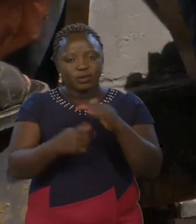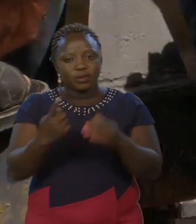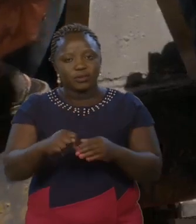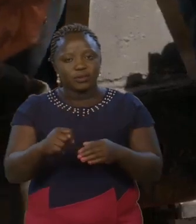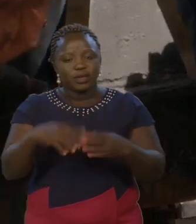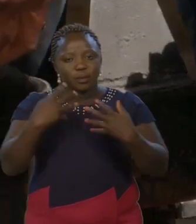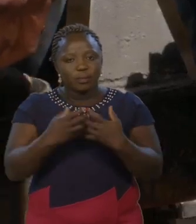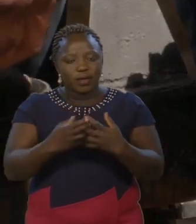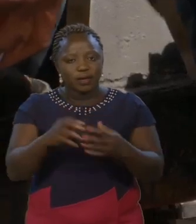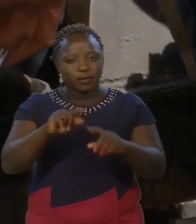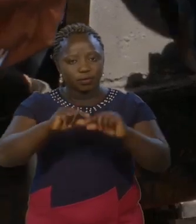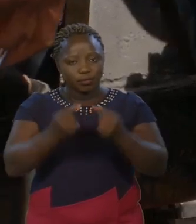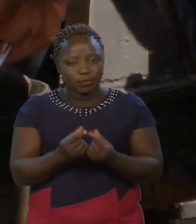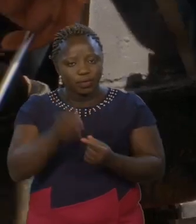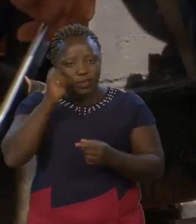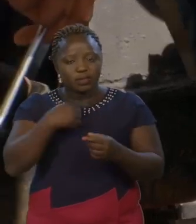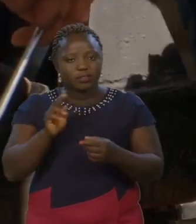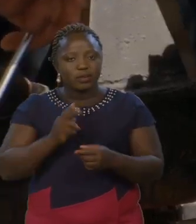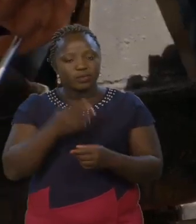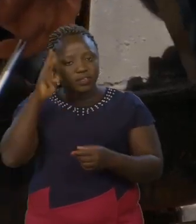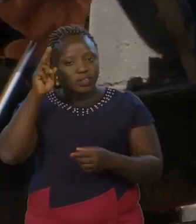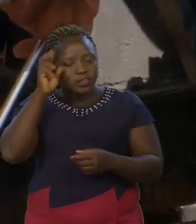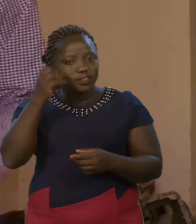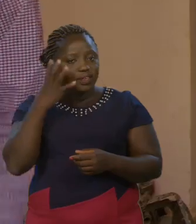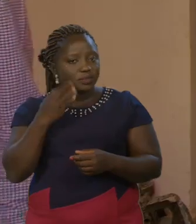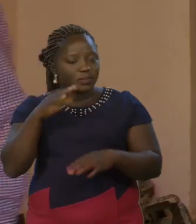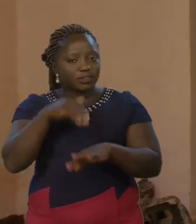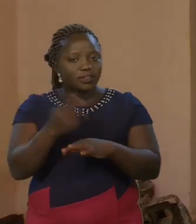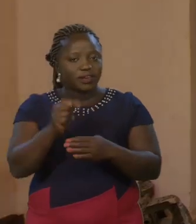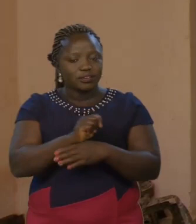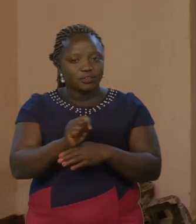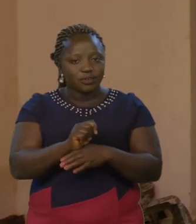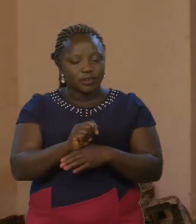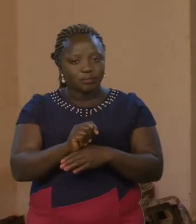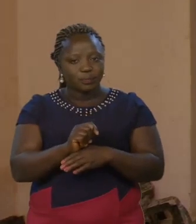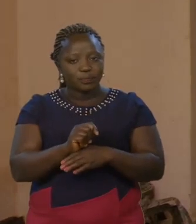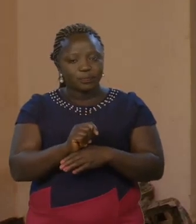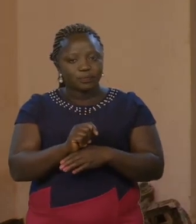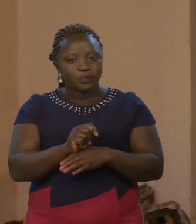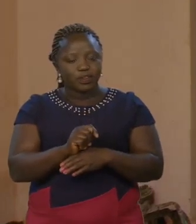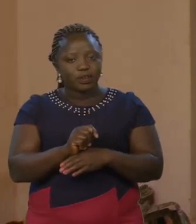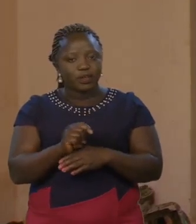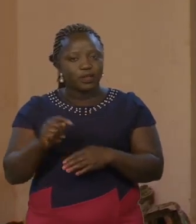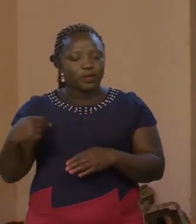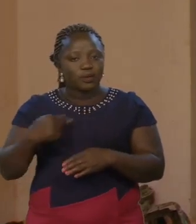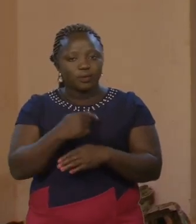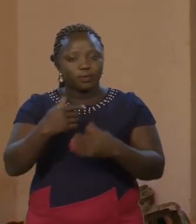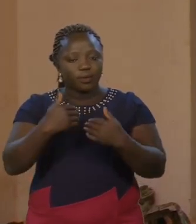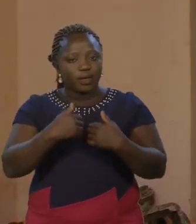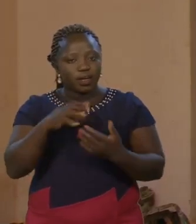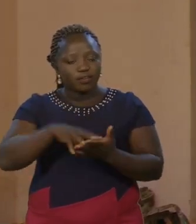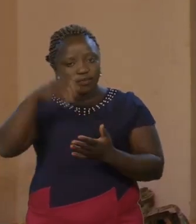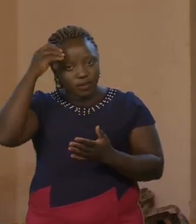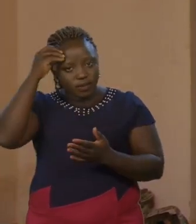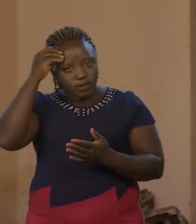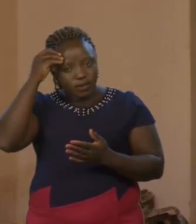the Auto Mechanics Unit. He tells us his experience at the training. Mun koyi yanda idan